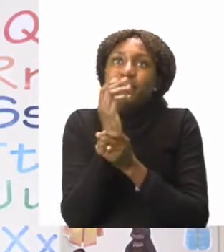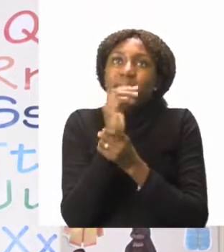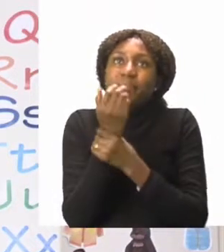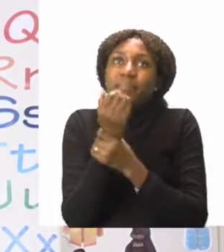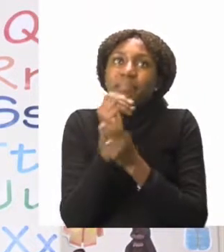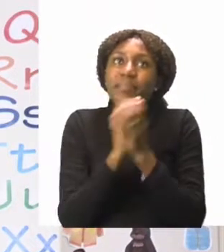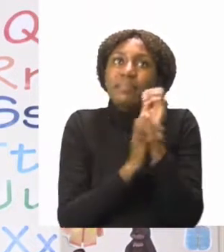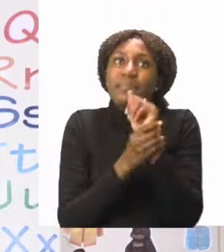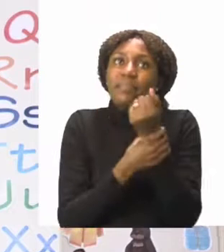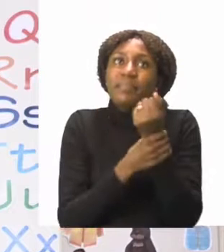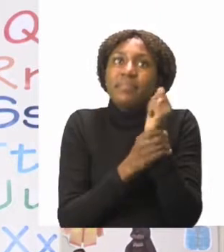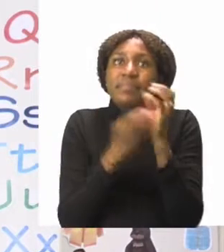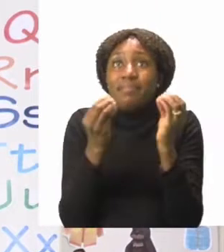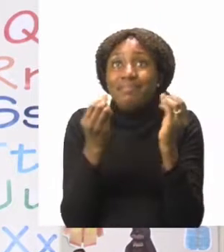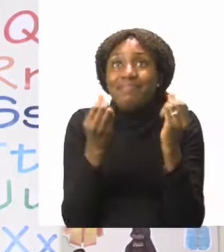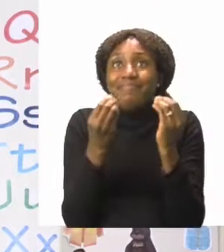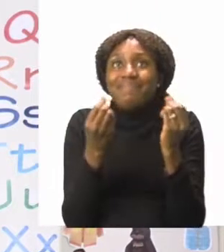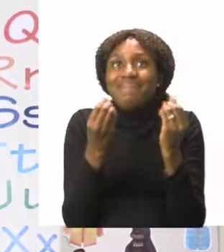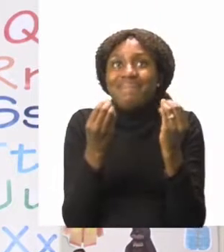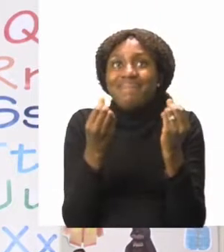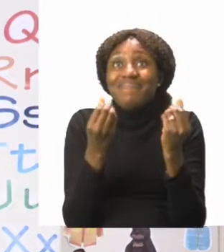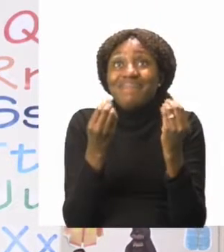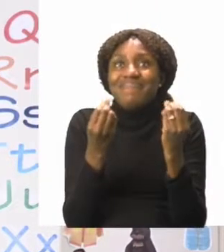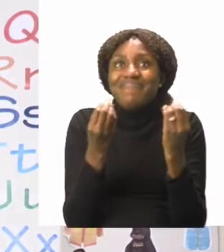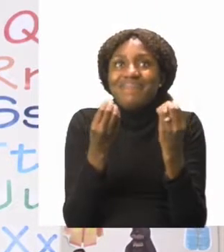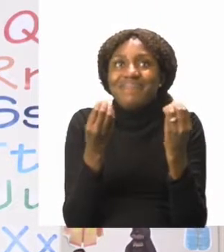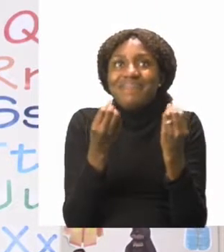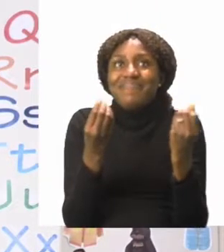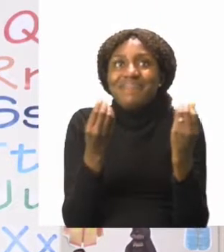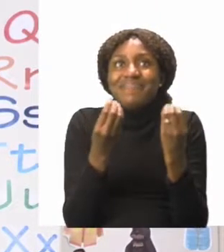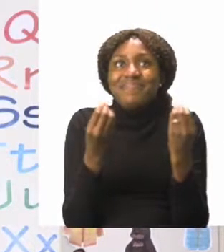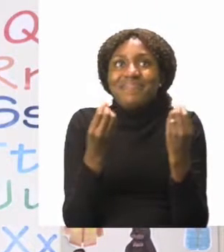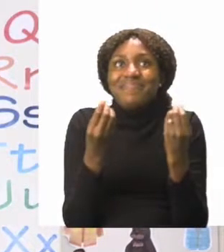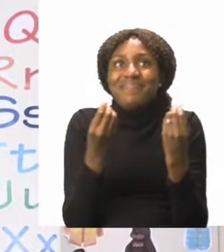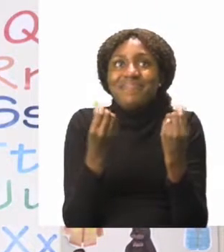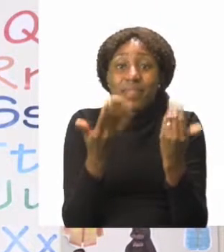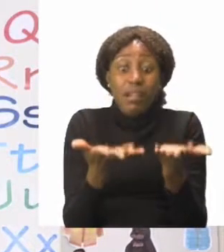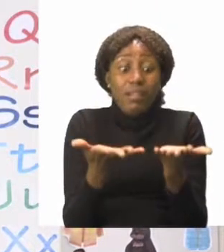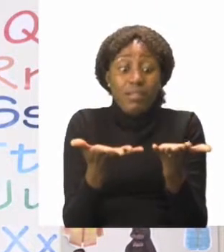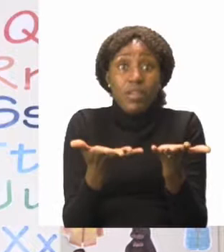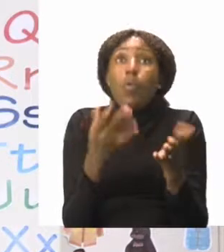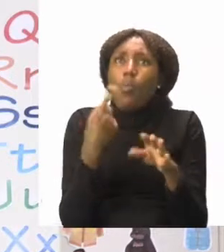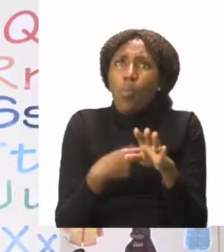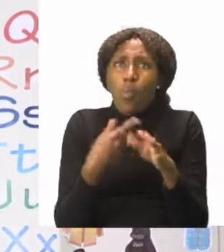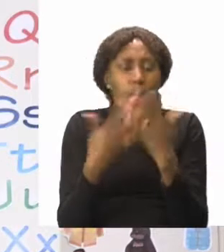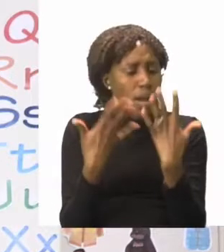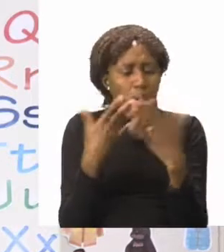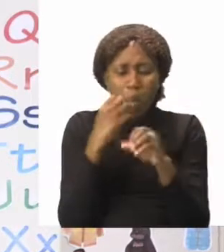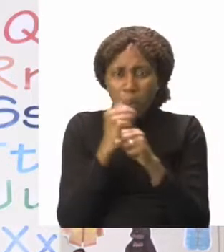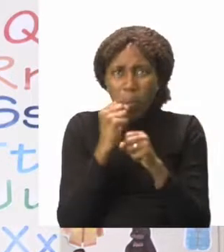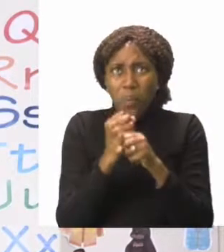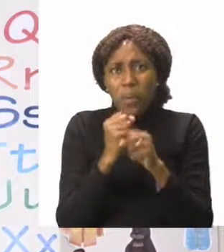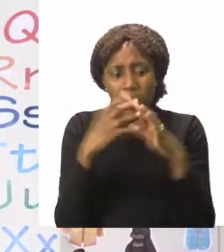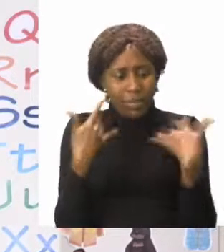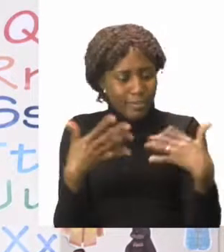our wrists, and our fingertips as well. Then make sure your hands are dry before you